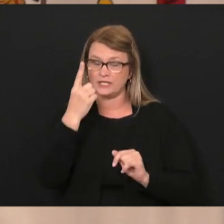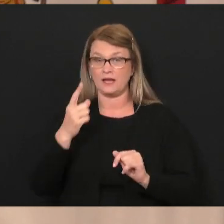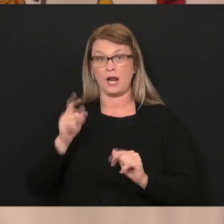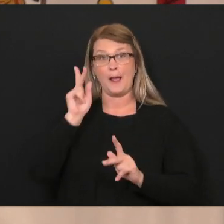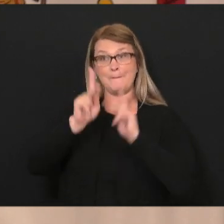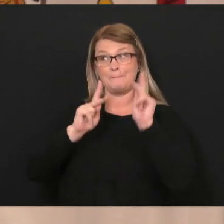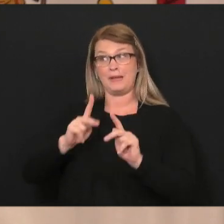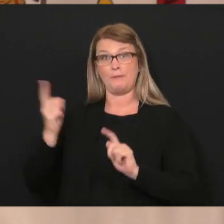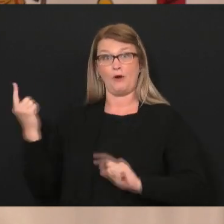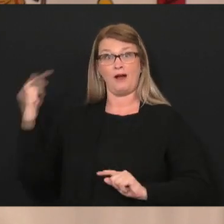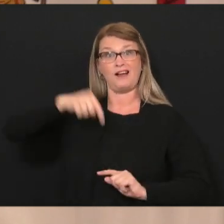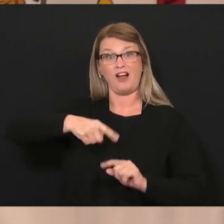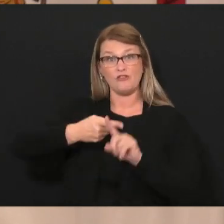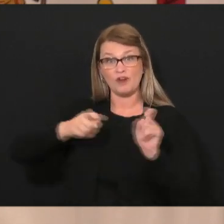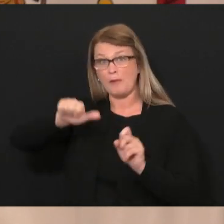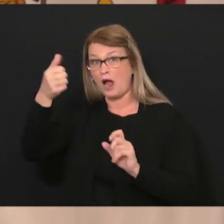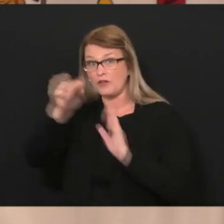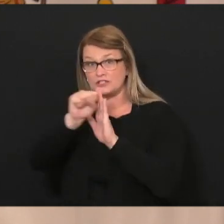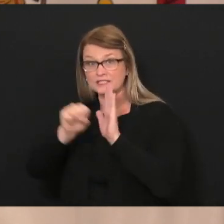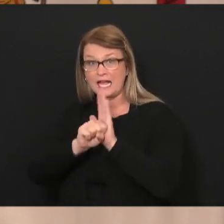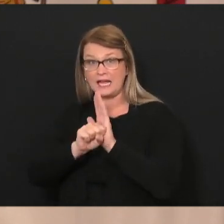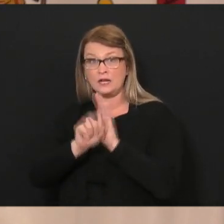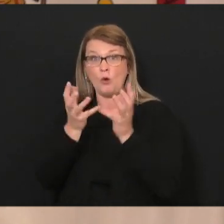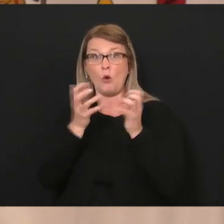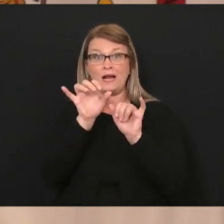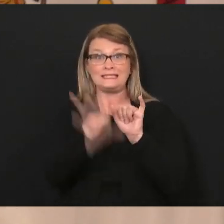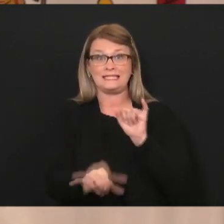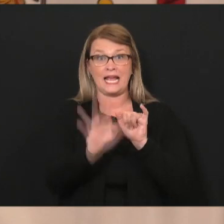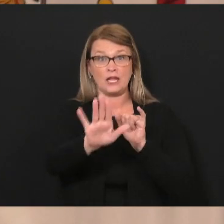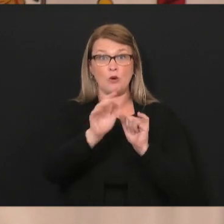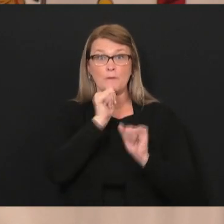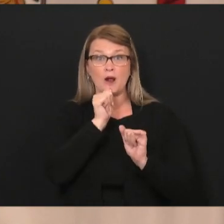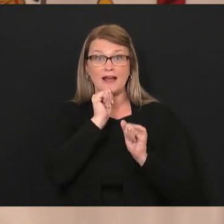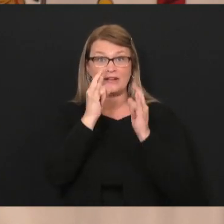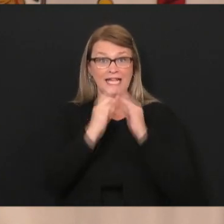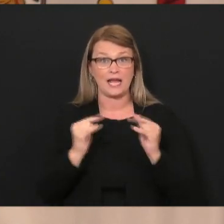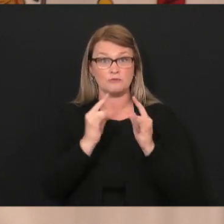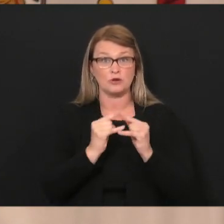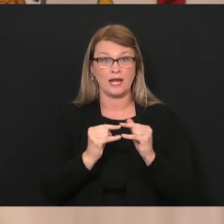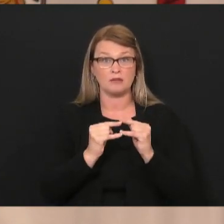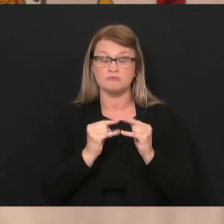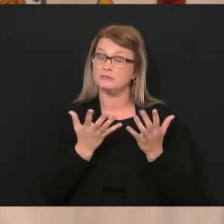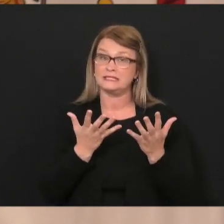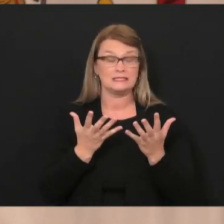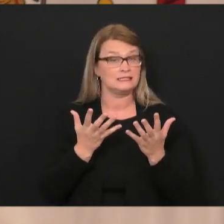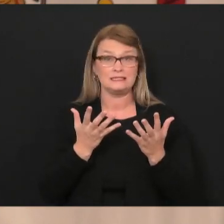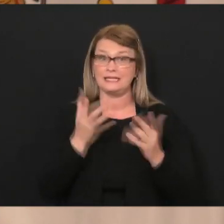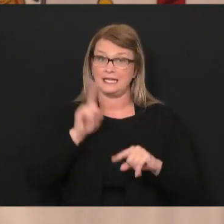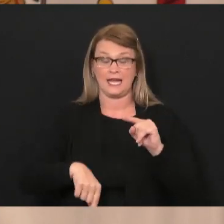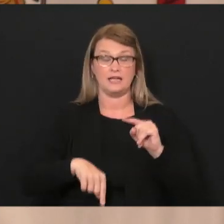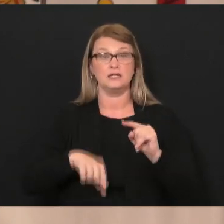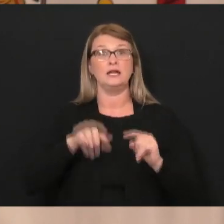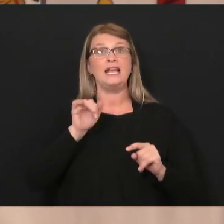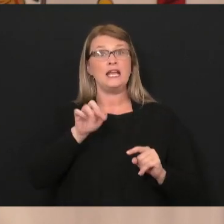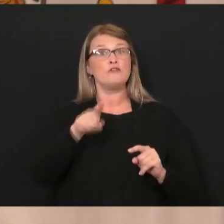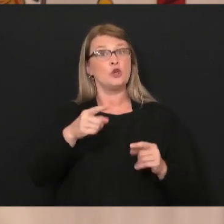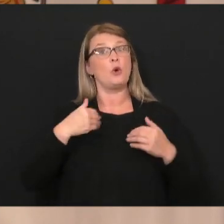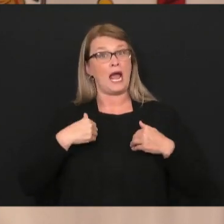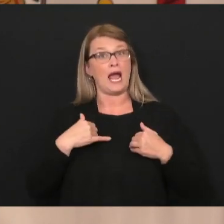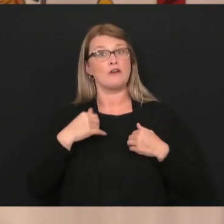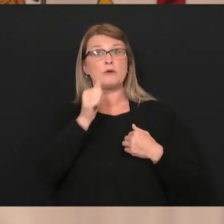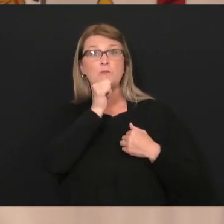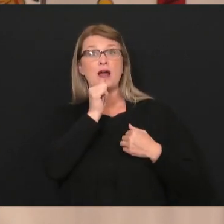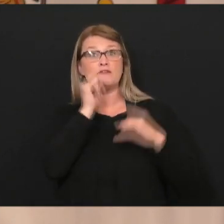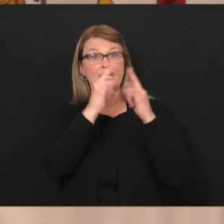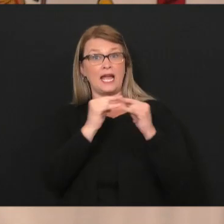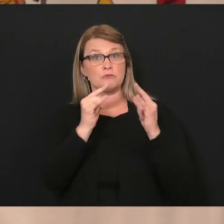is just this. If you're now residing and living in a campground, you're good to go, a private campground. If